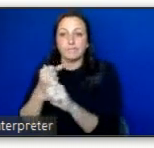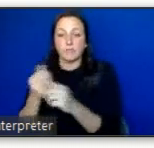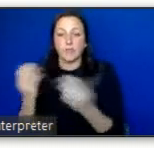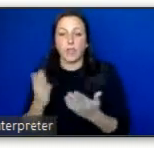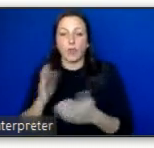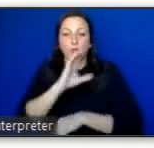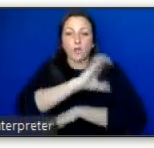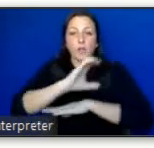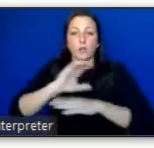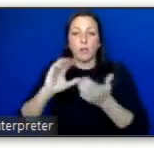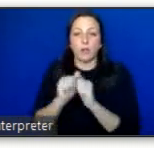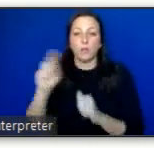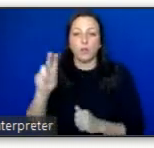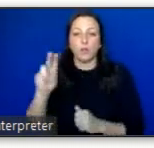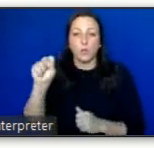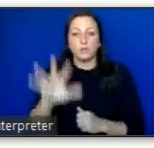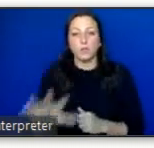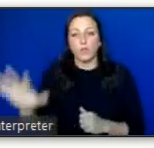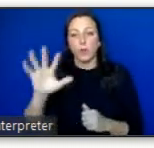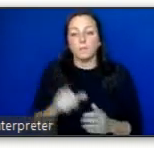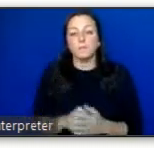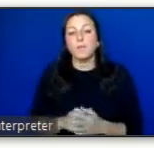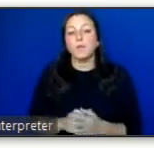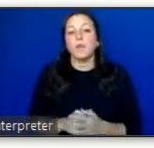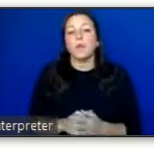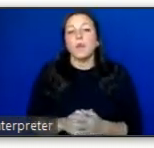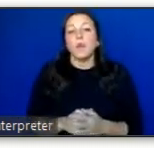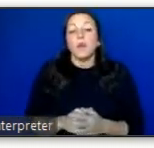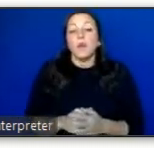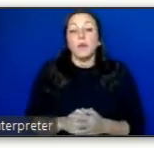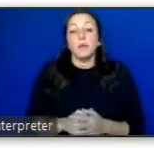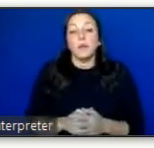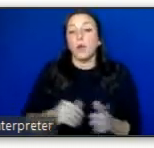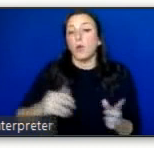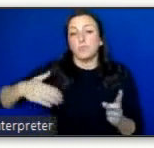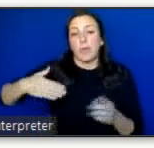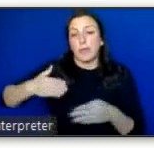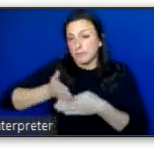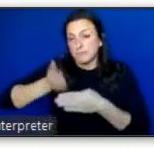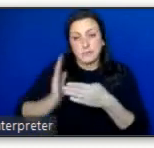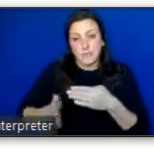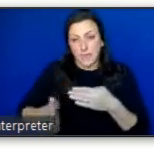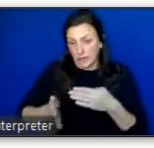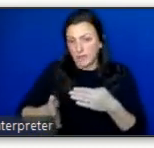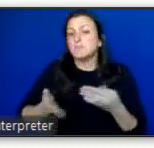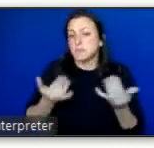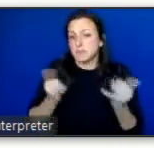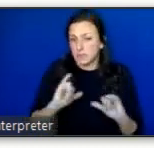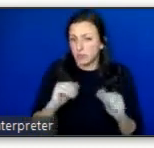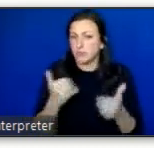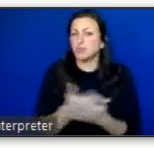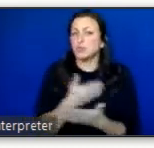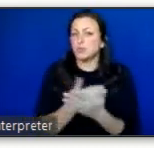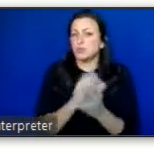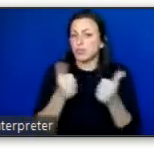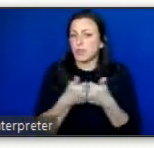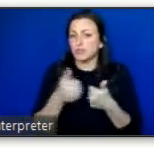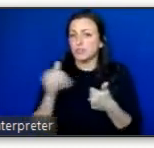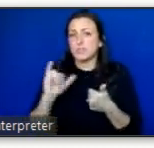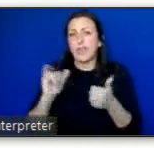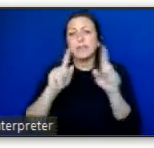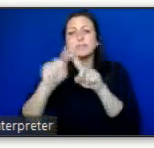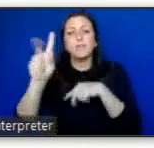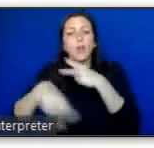to the US overall. We're certainly not out of the woods yet. We have new challenges before us, things like the variants